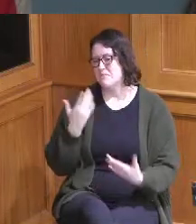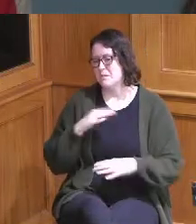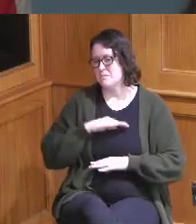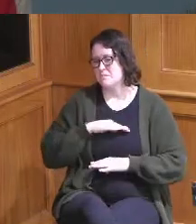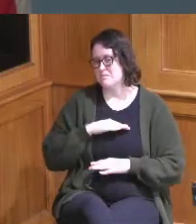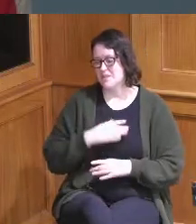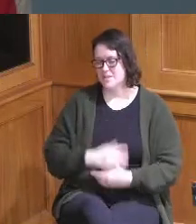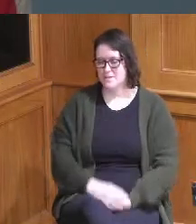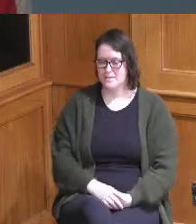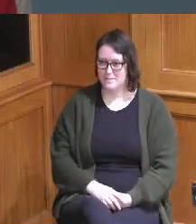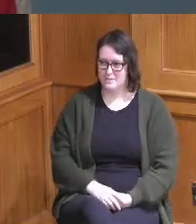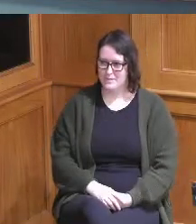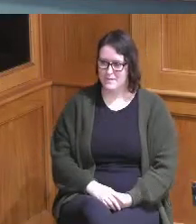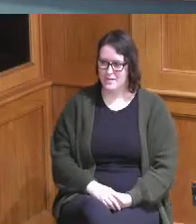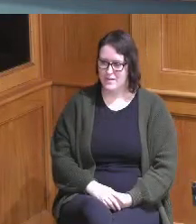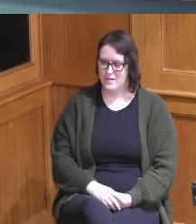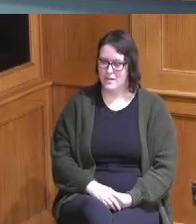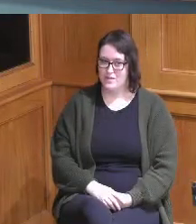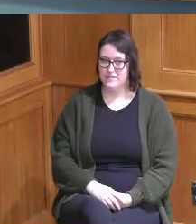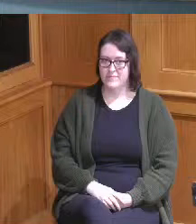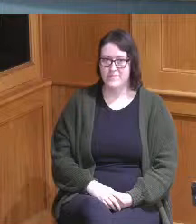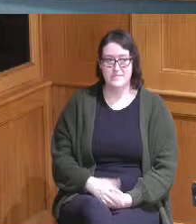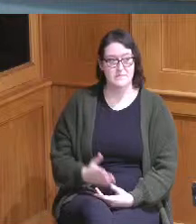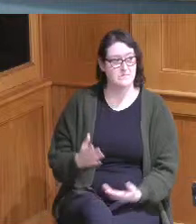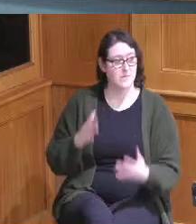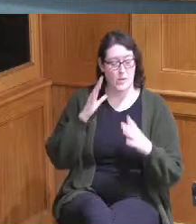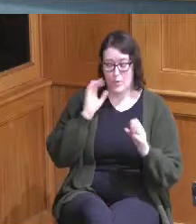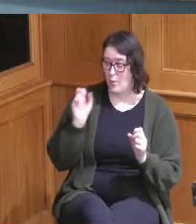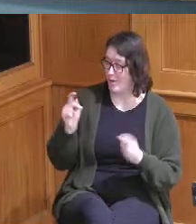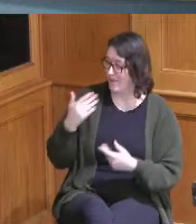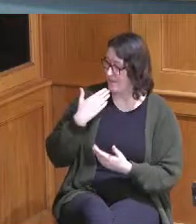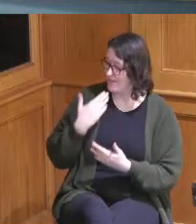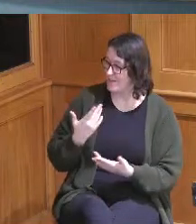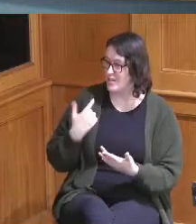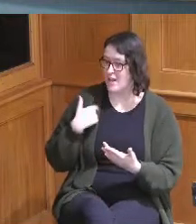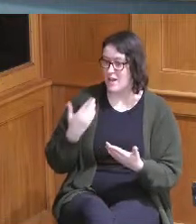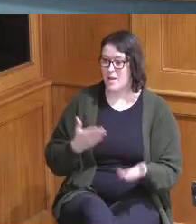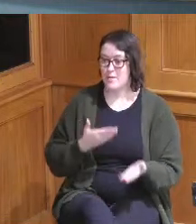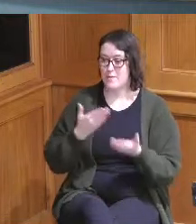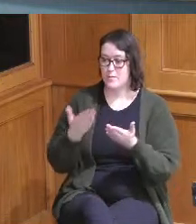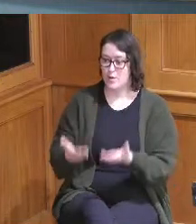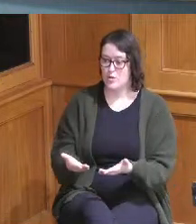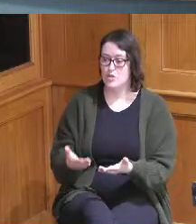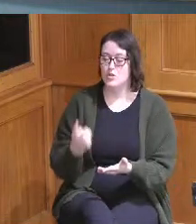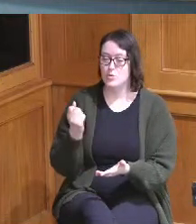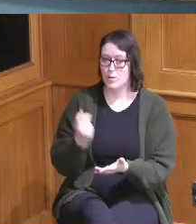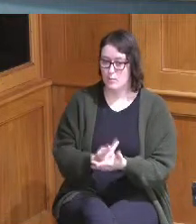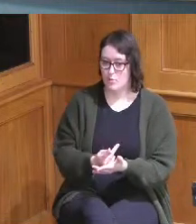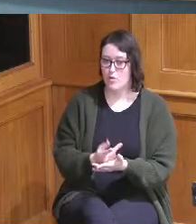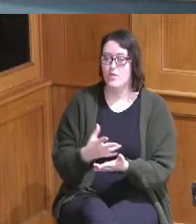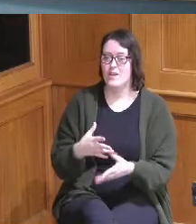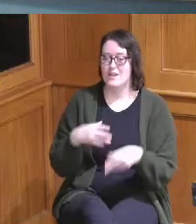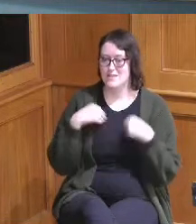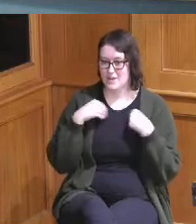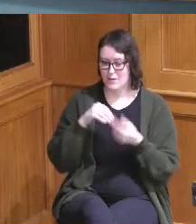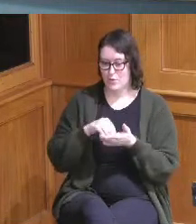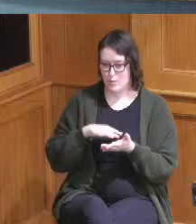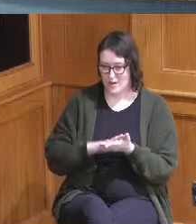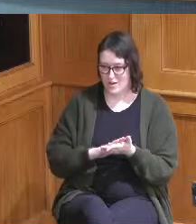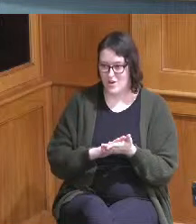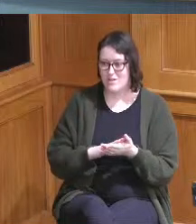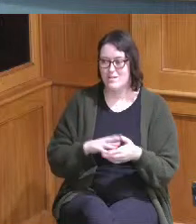me. All righty. Thank you. All right, I make a motion to approve and accept for the